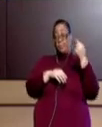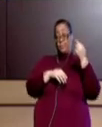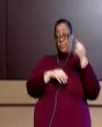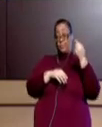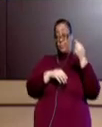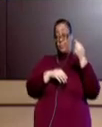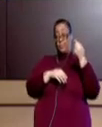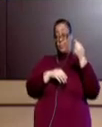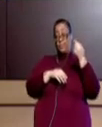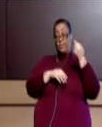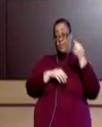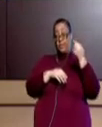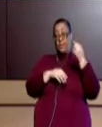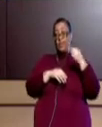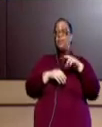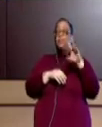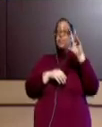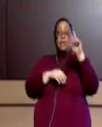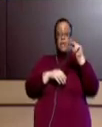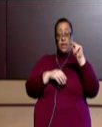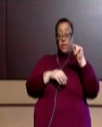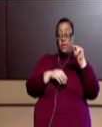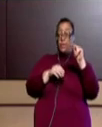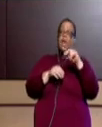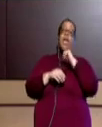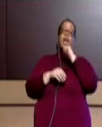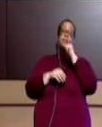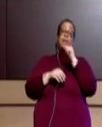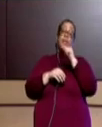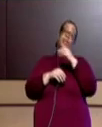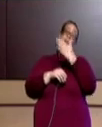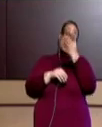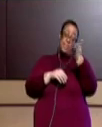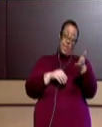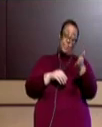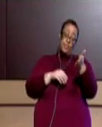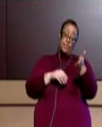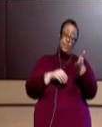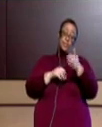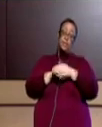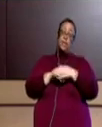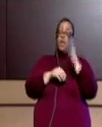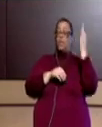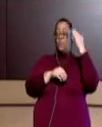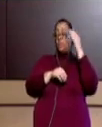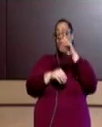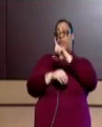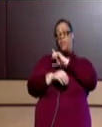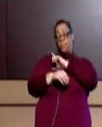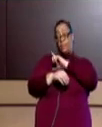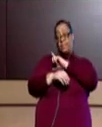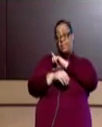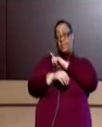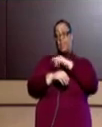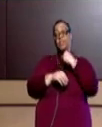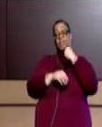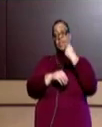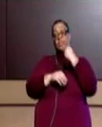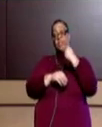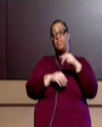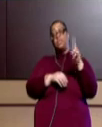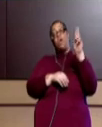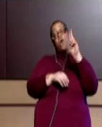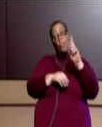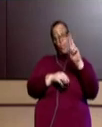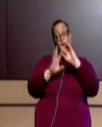pulled and you're like, oh, that ain't no big old bad Wiz. We thought Love McPherson was everything. Look at Love. She's just a regular